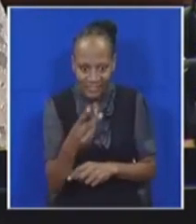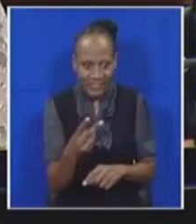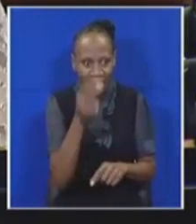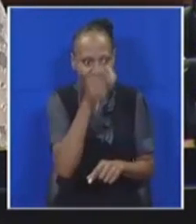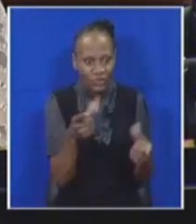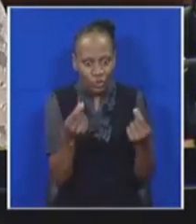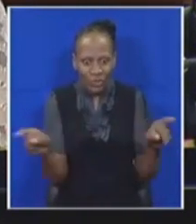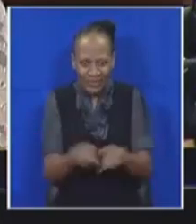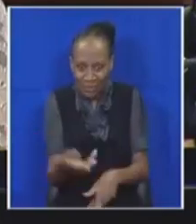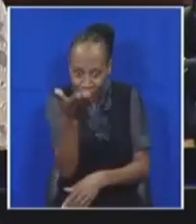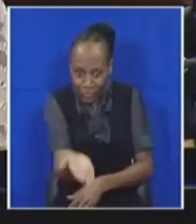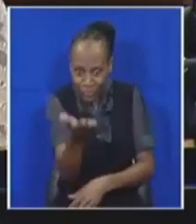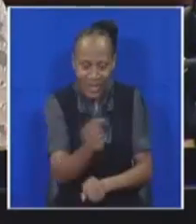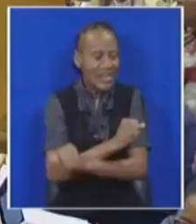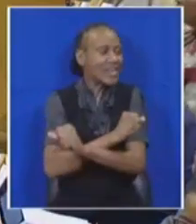the podium.